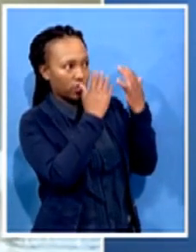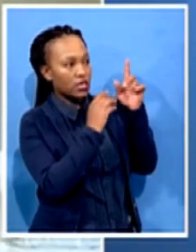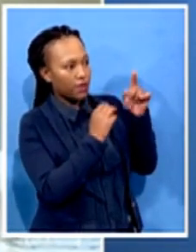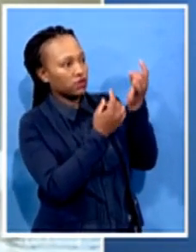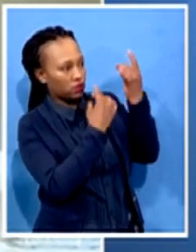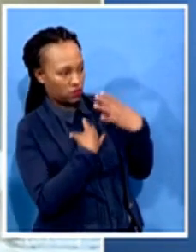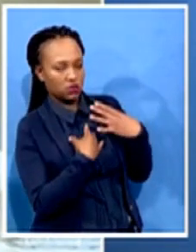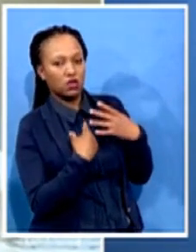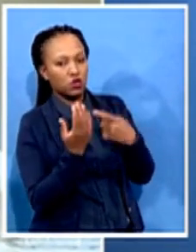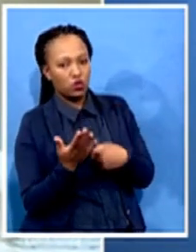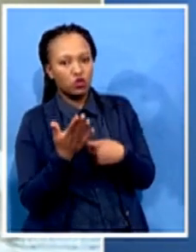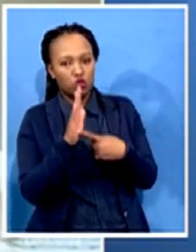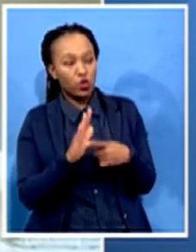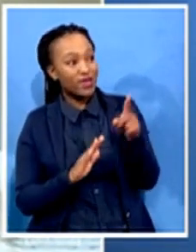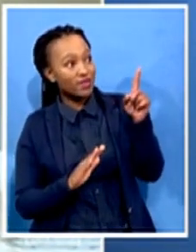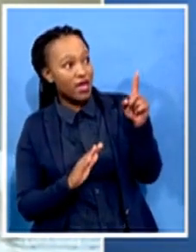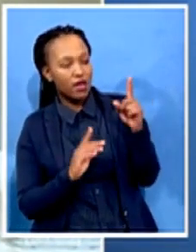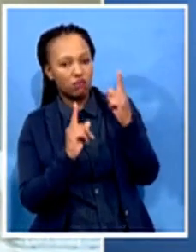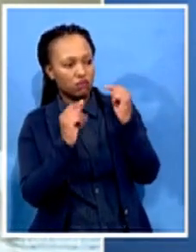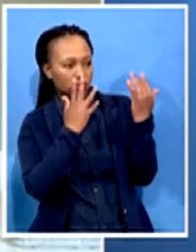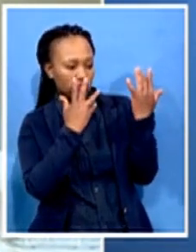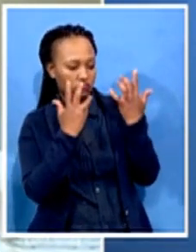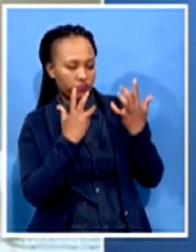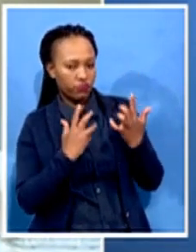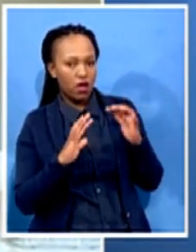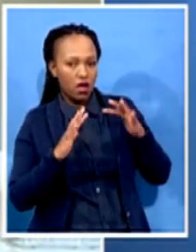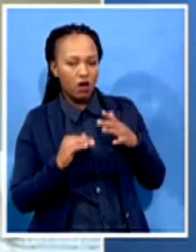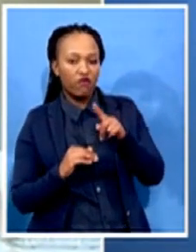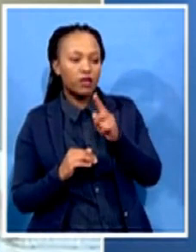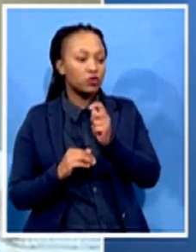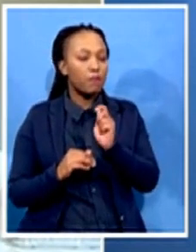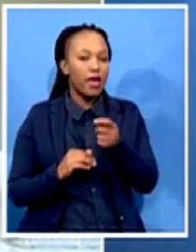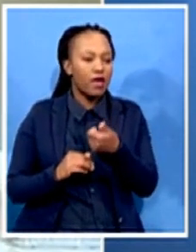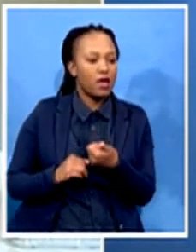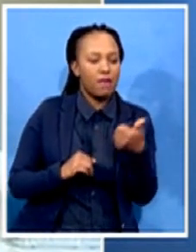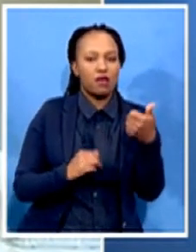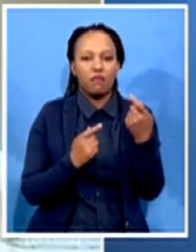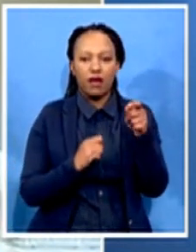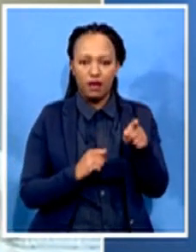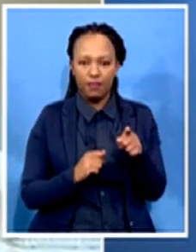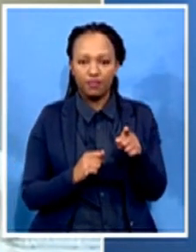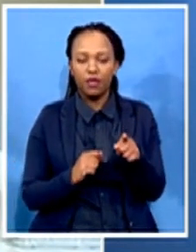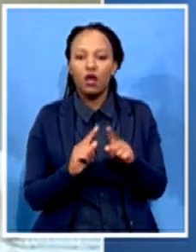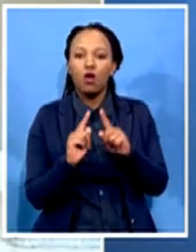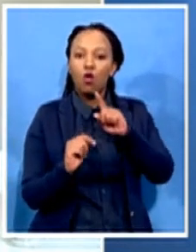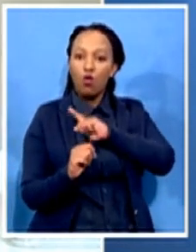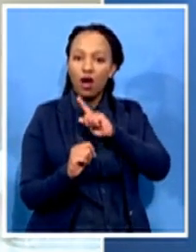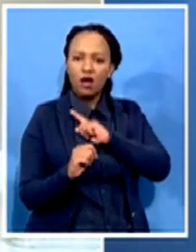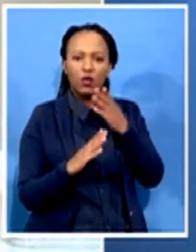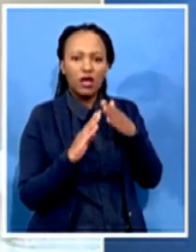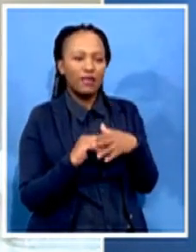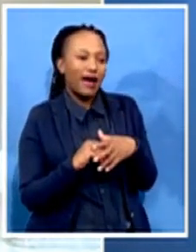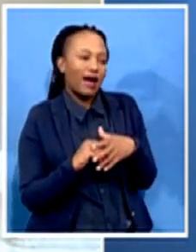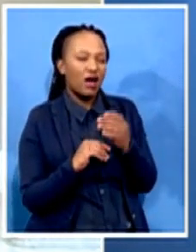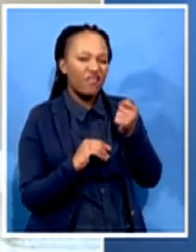the calculations for them to repay the money. Because to only, end up with a couple of thousand rand will just be